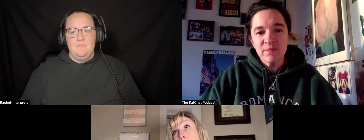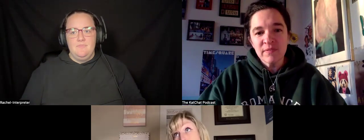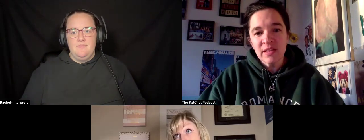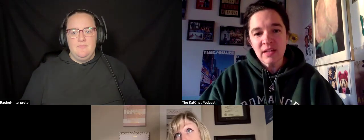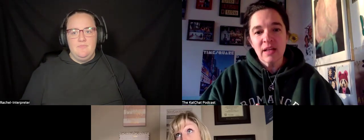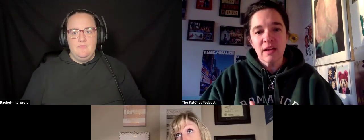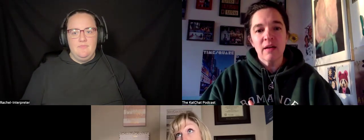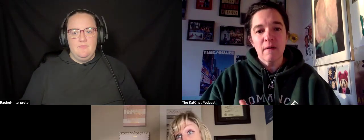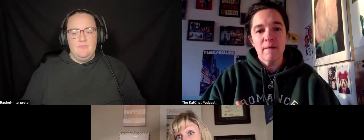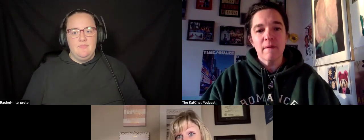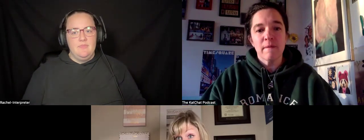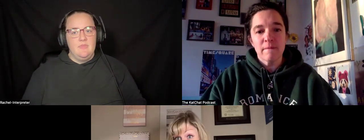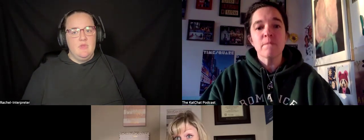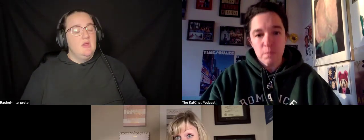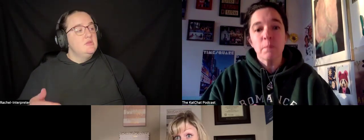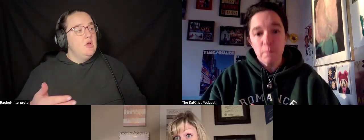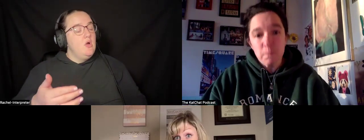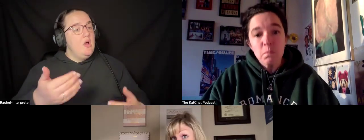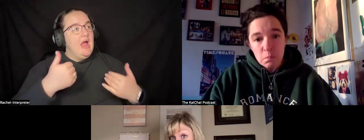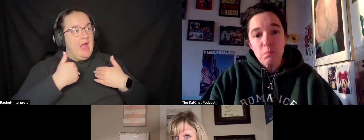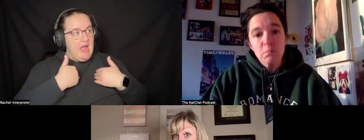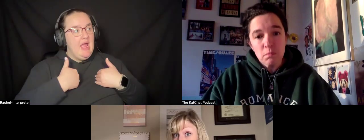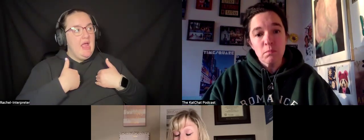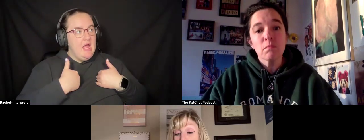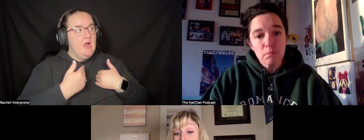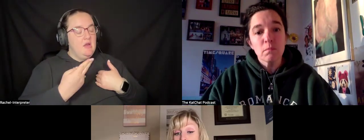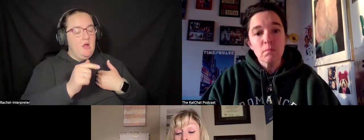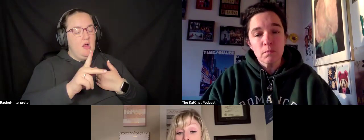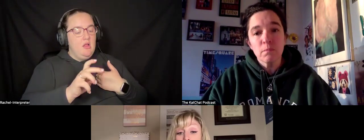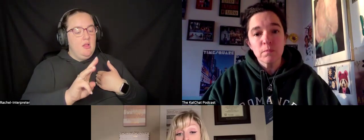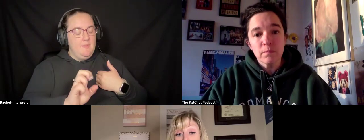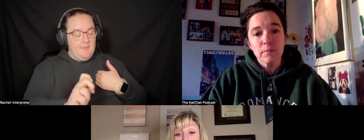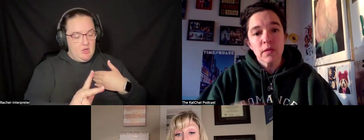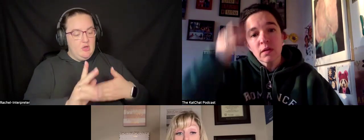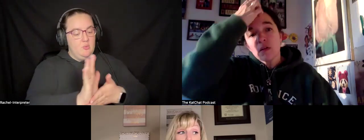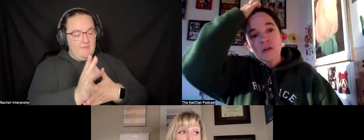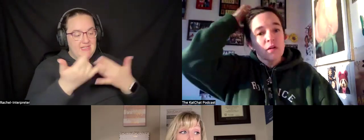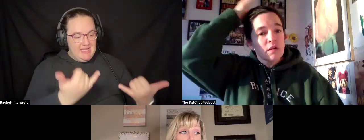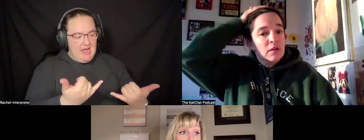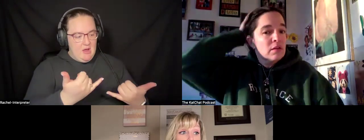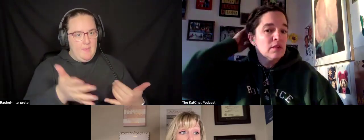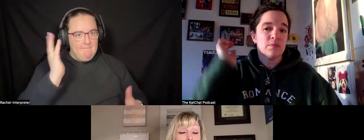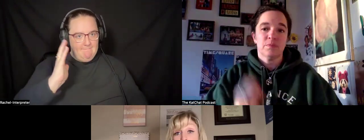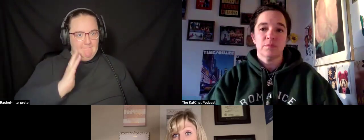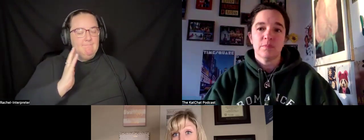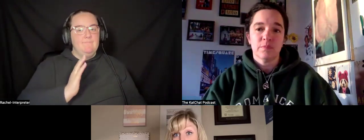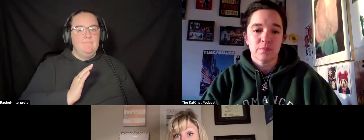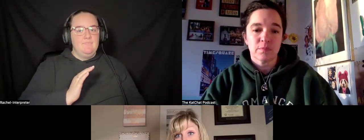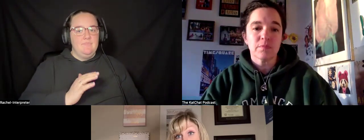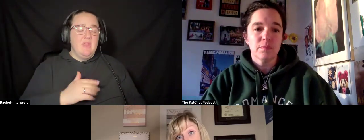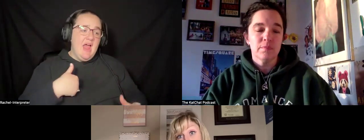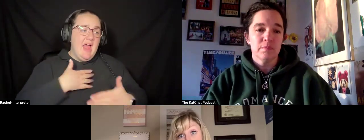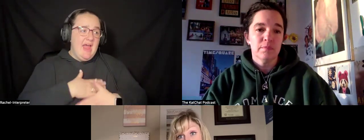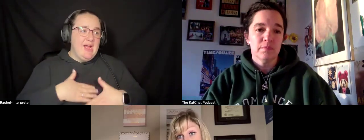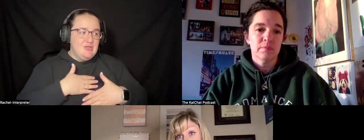So I had Hallmark Movies Now when it was Hallmark Movies Now, and I liked having an